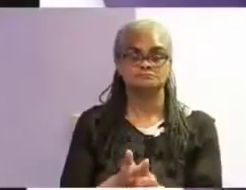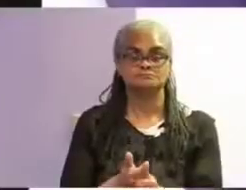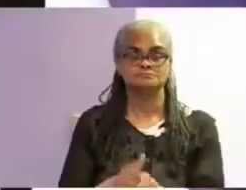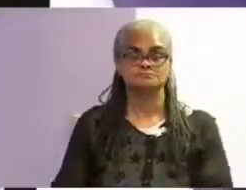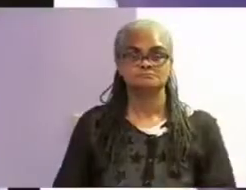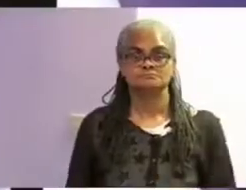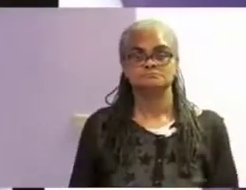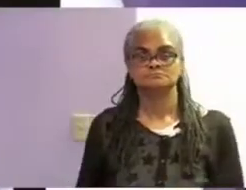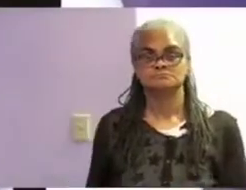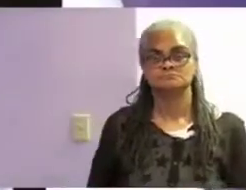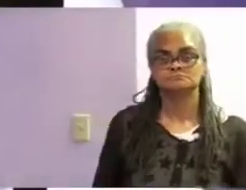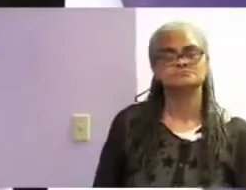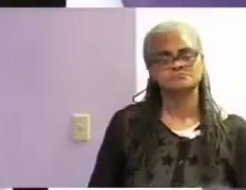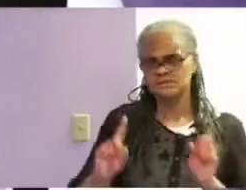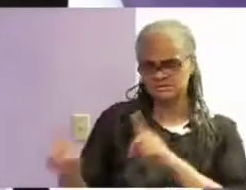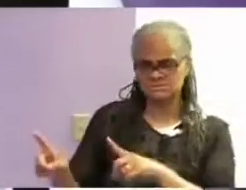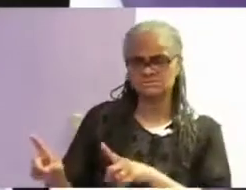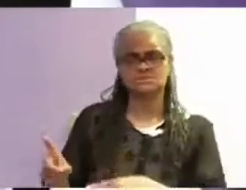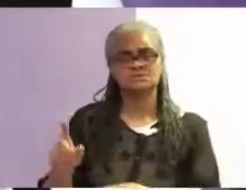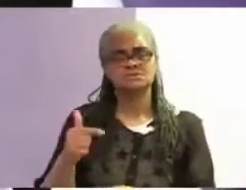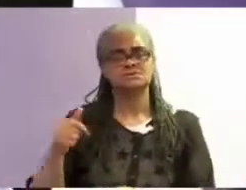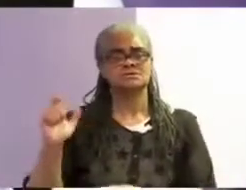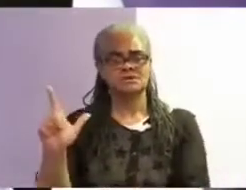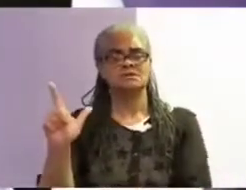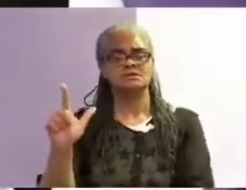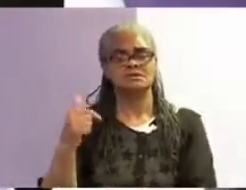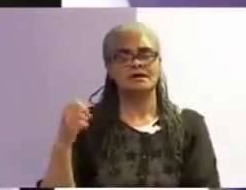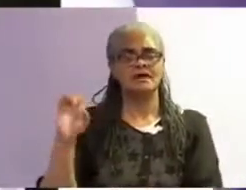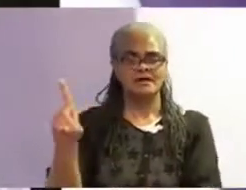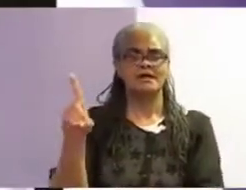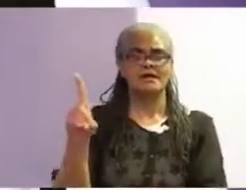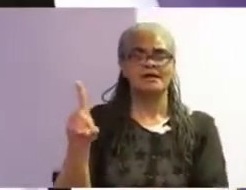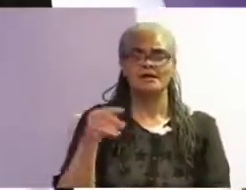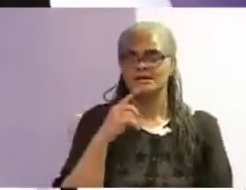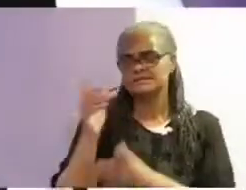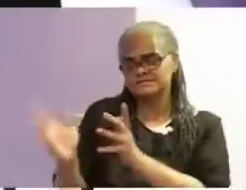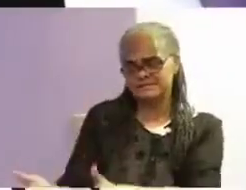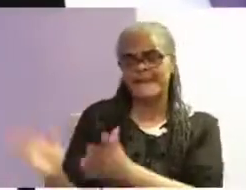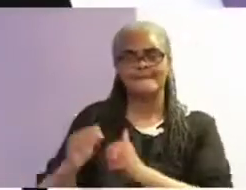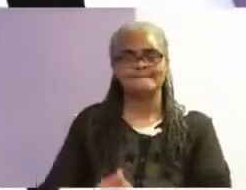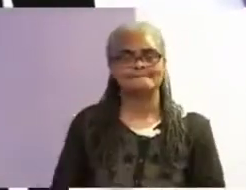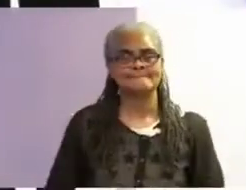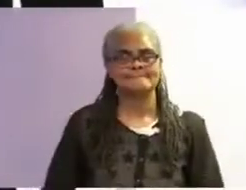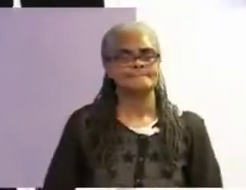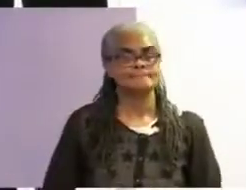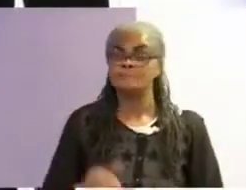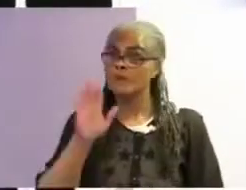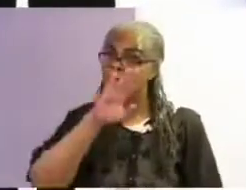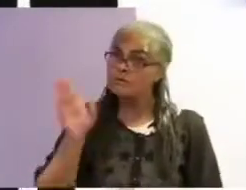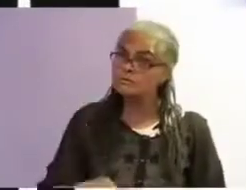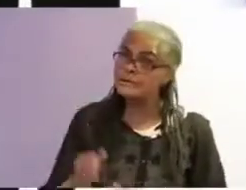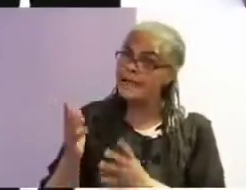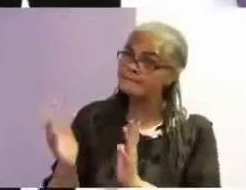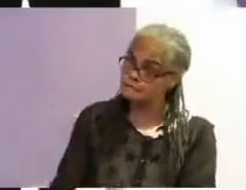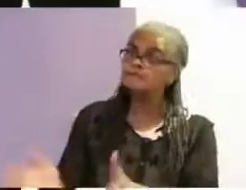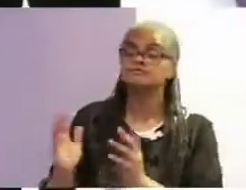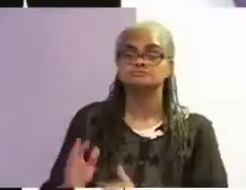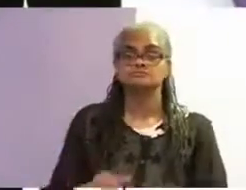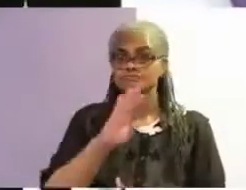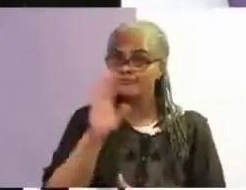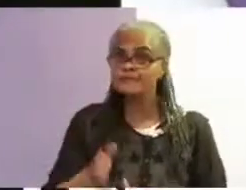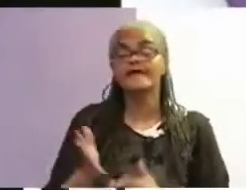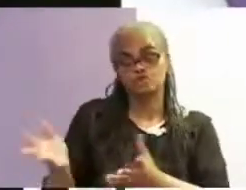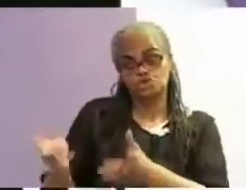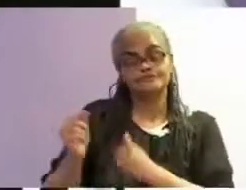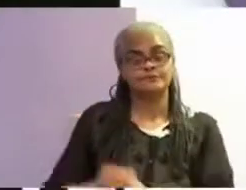He took him down to Gilgal. He said, stay here. He said, no, I'll never leave you. He took him down to